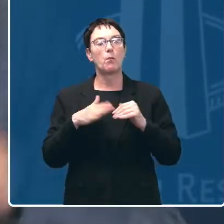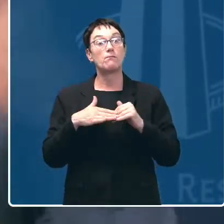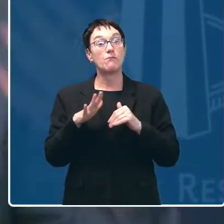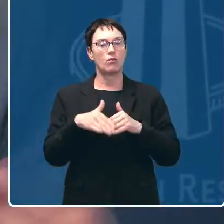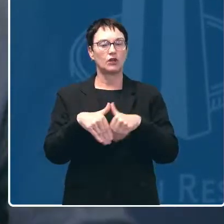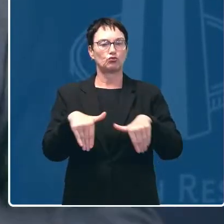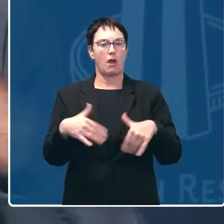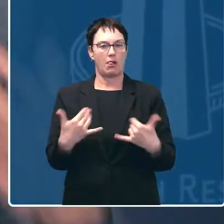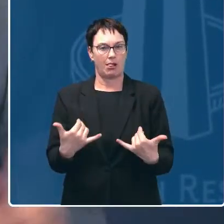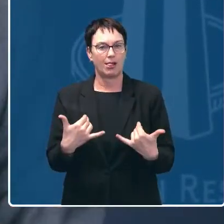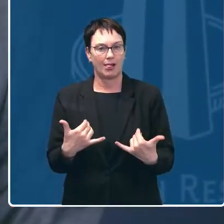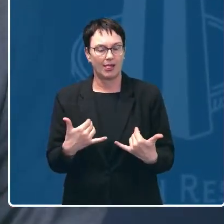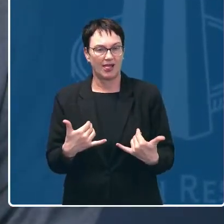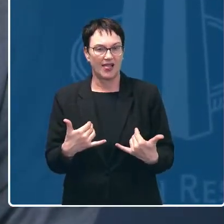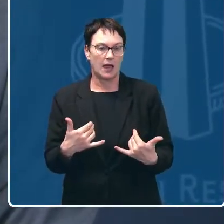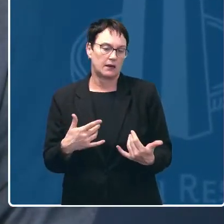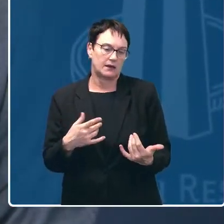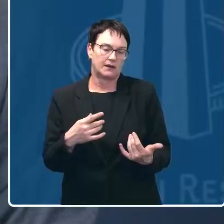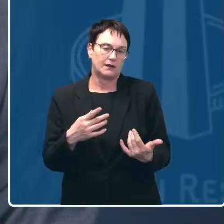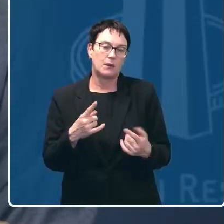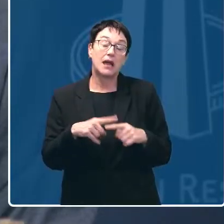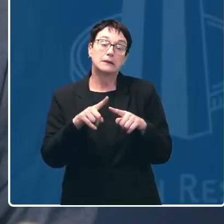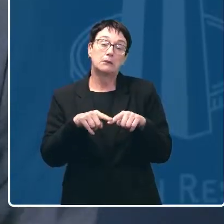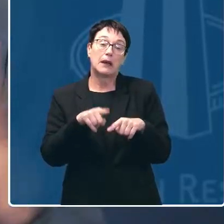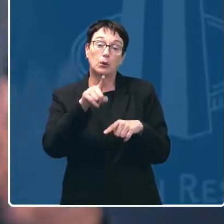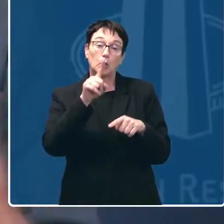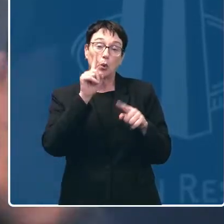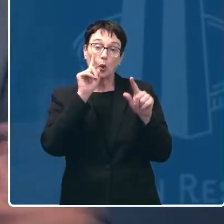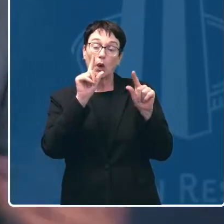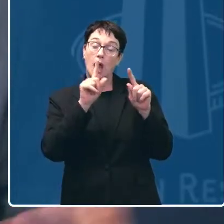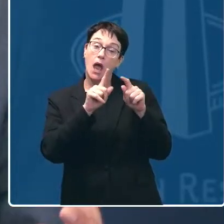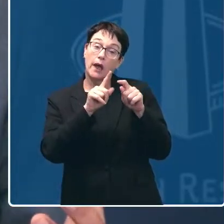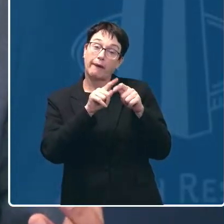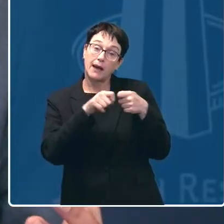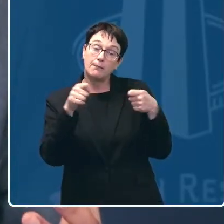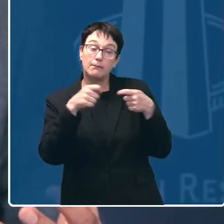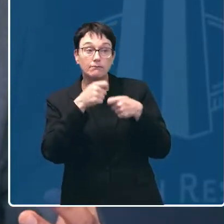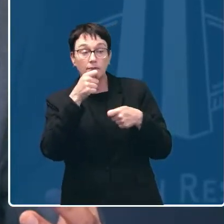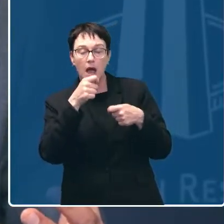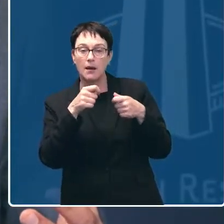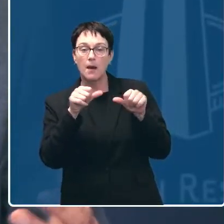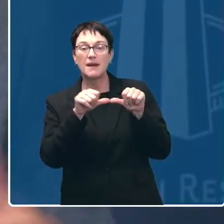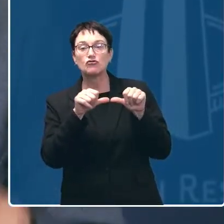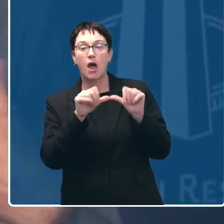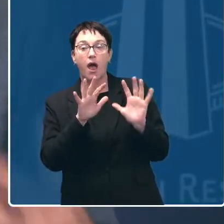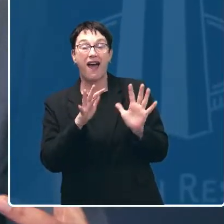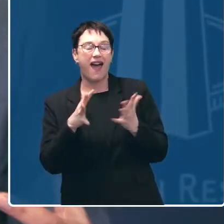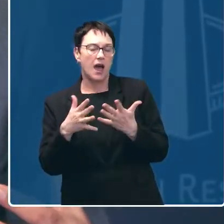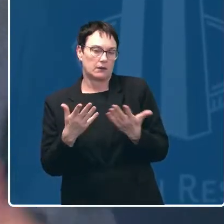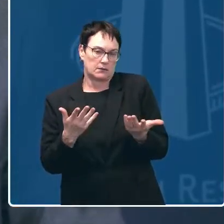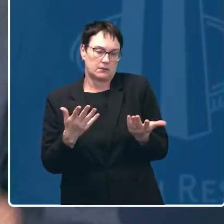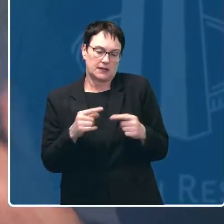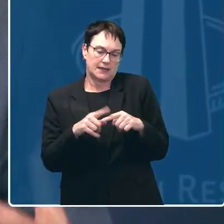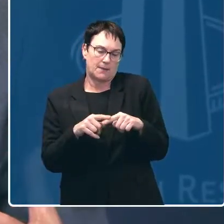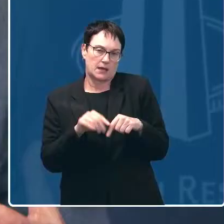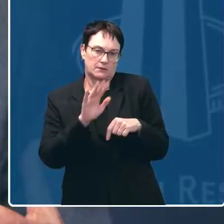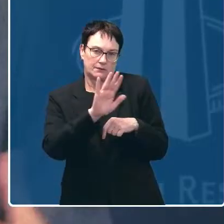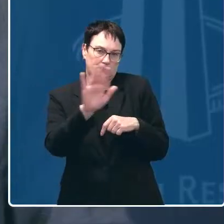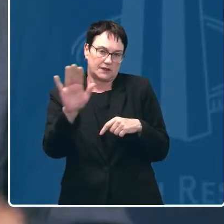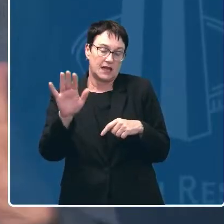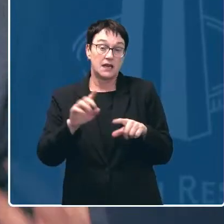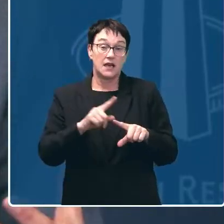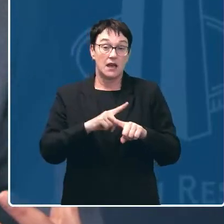given all the imperfections about how you measure these things. So that's where we are. Needless to say, we repeat